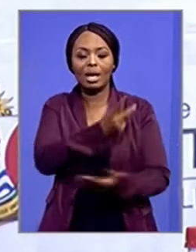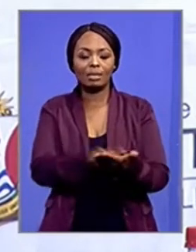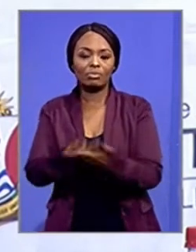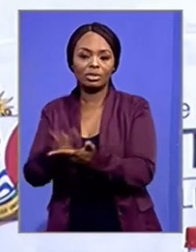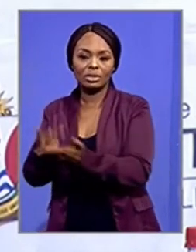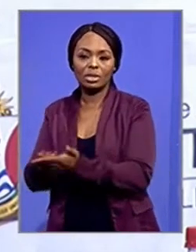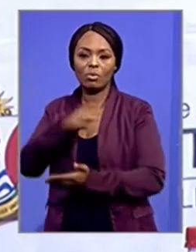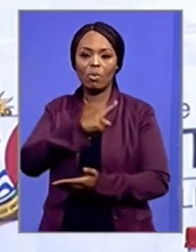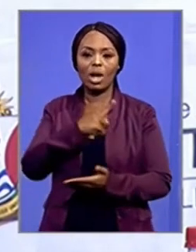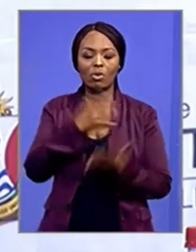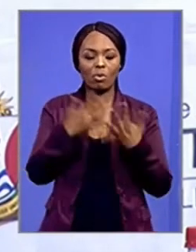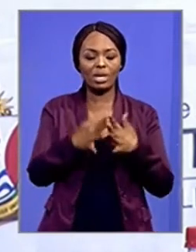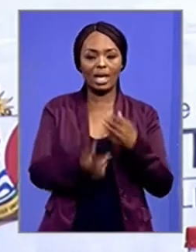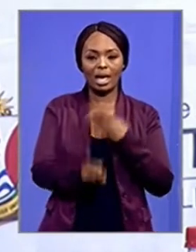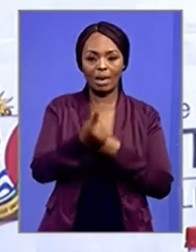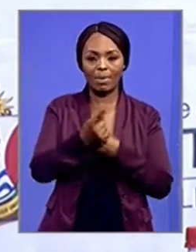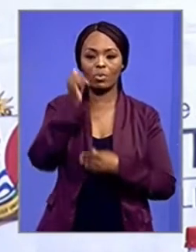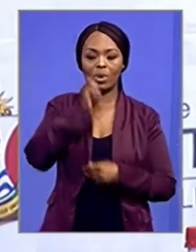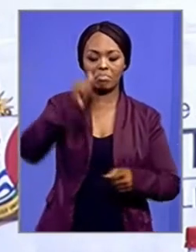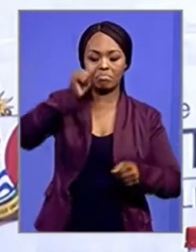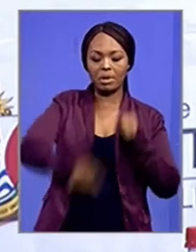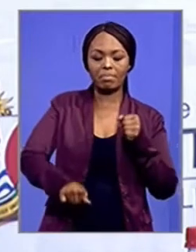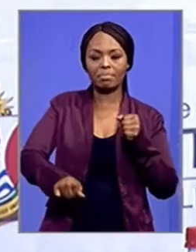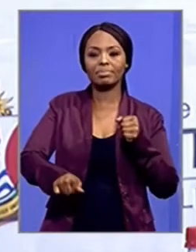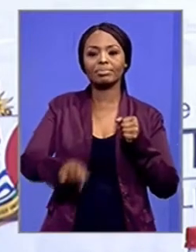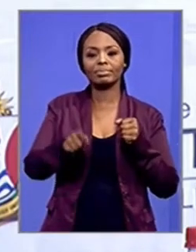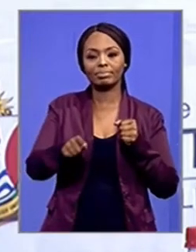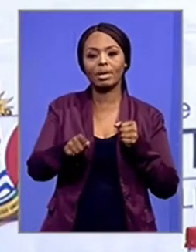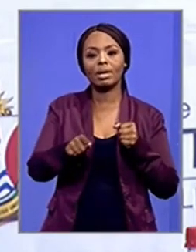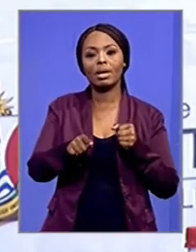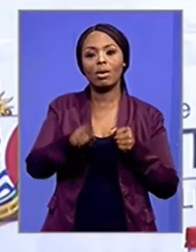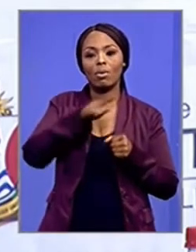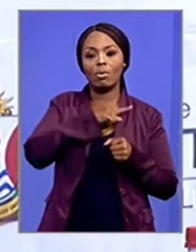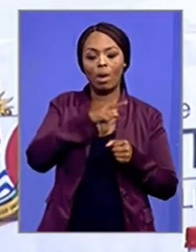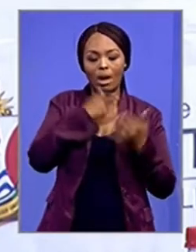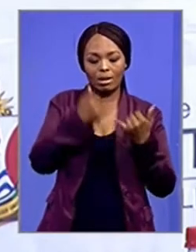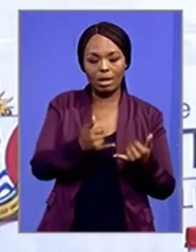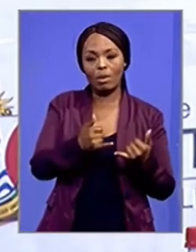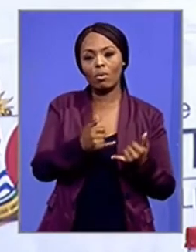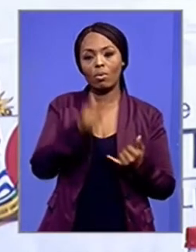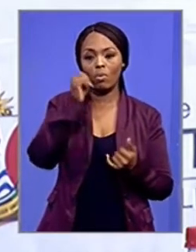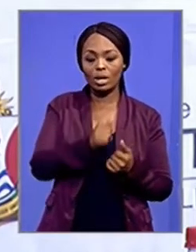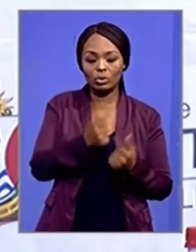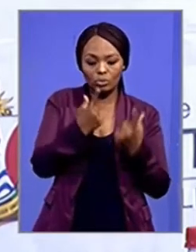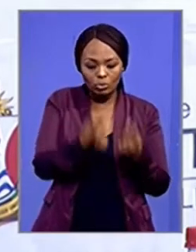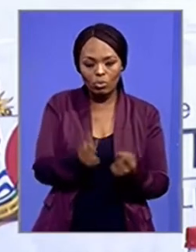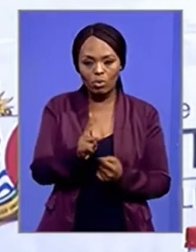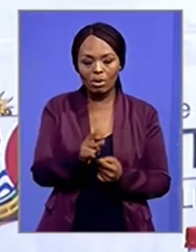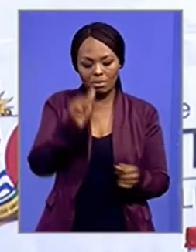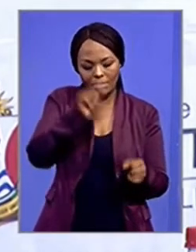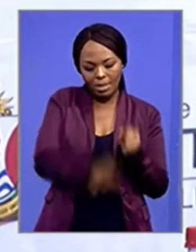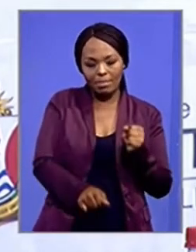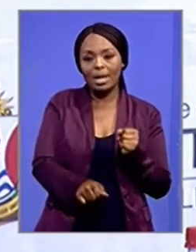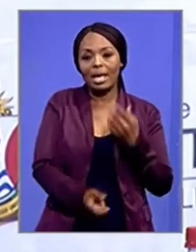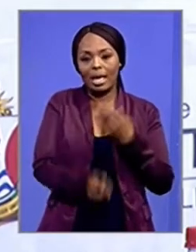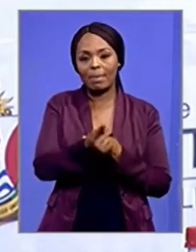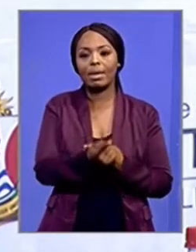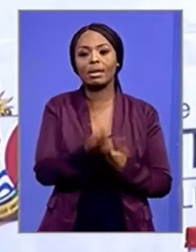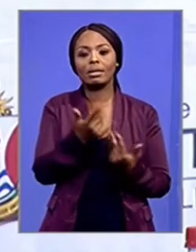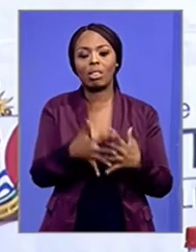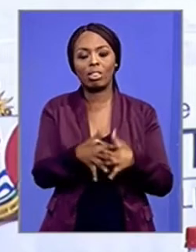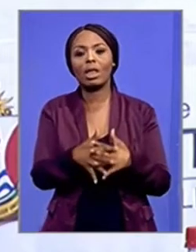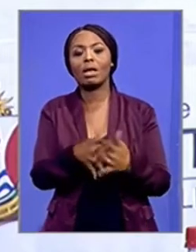various complications that could have been avoided if men in communities played their part in the process.